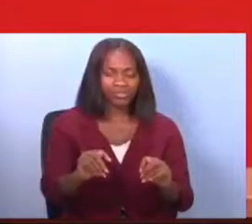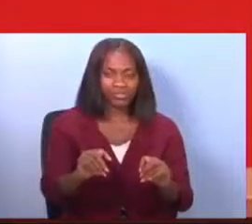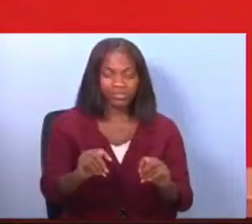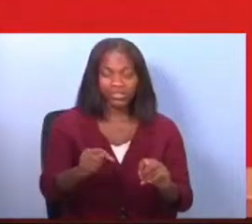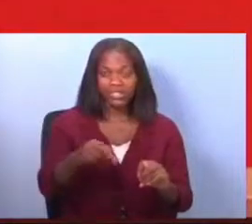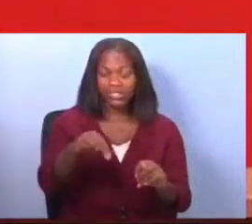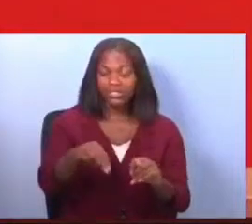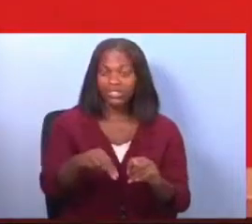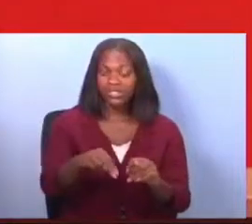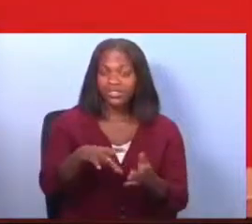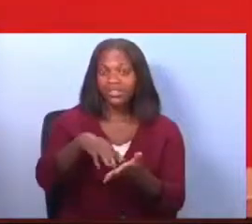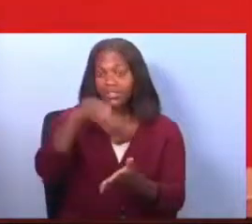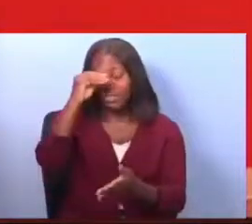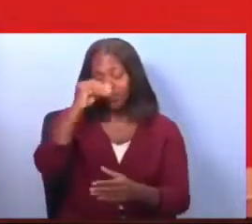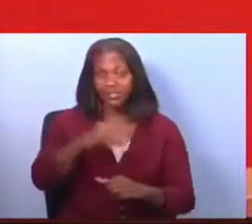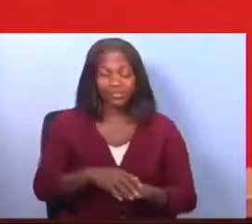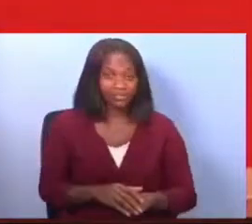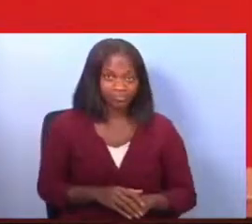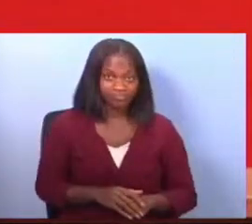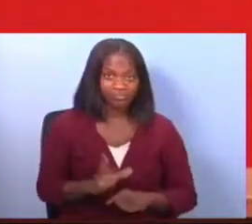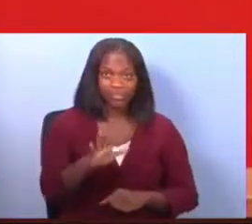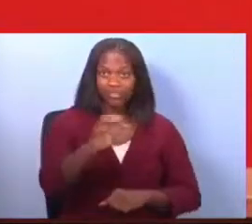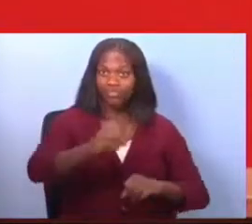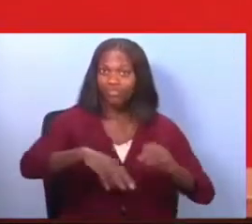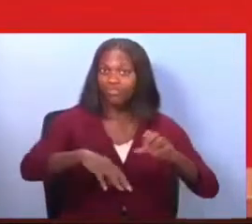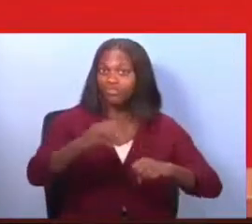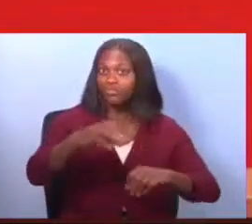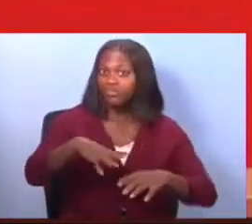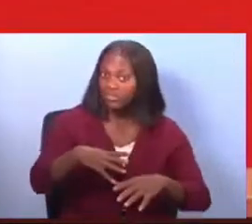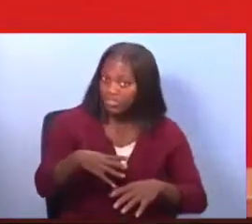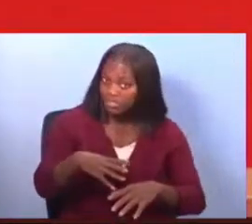emulating. Your contributions